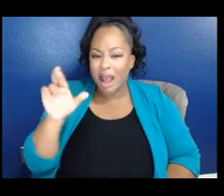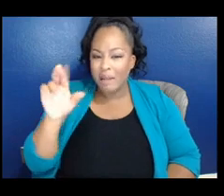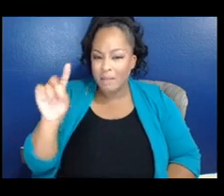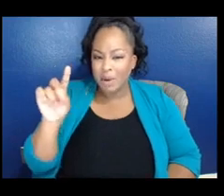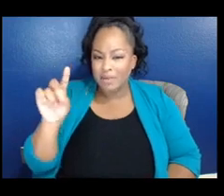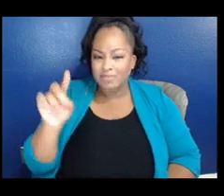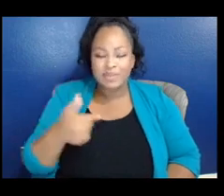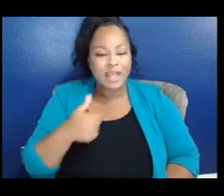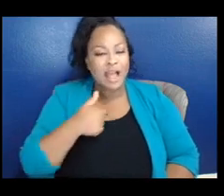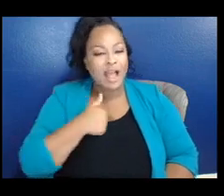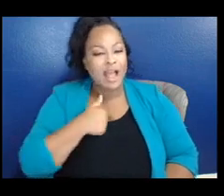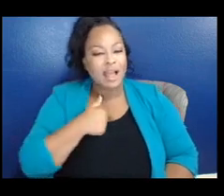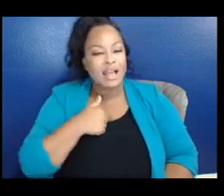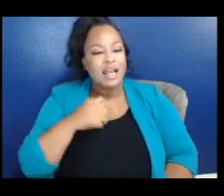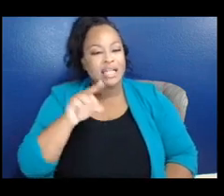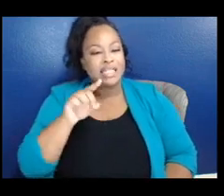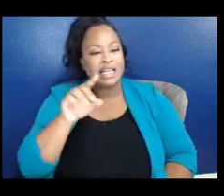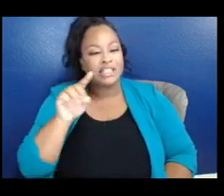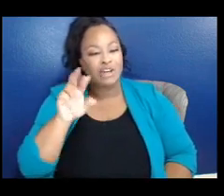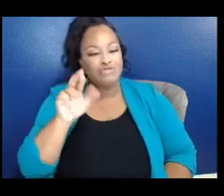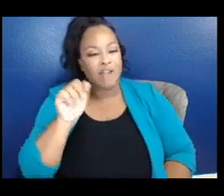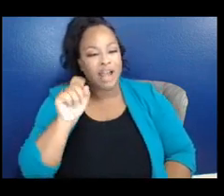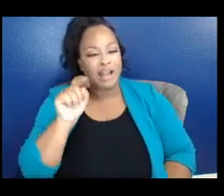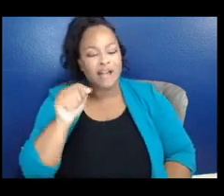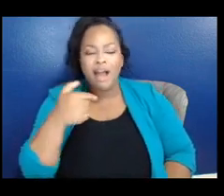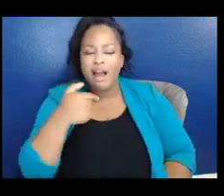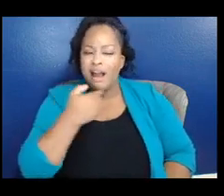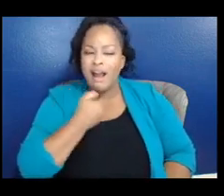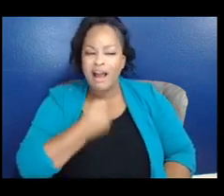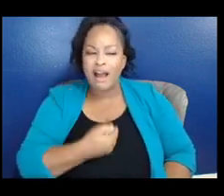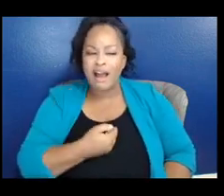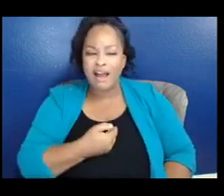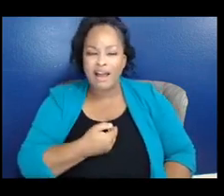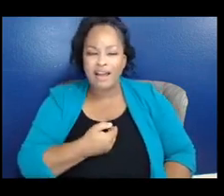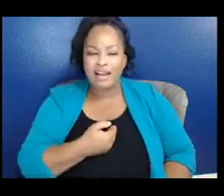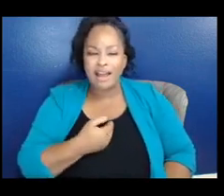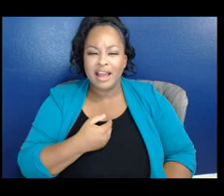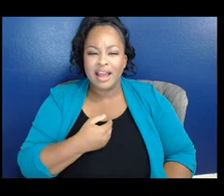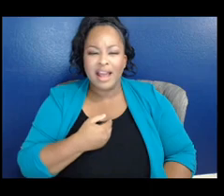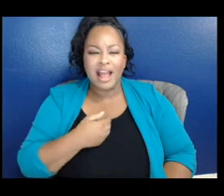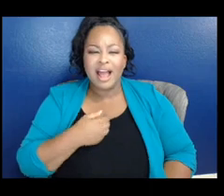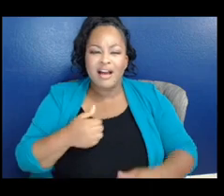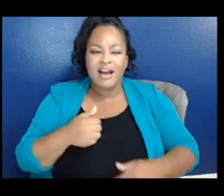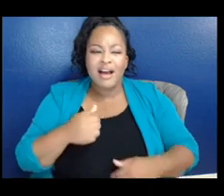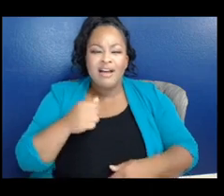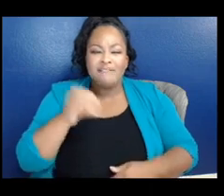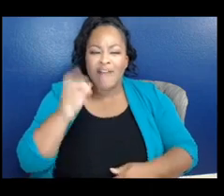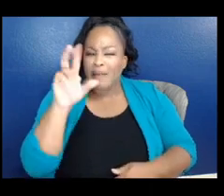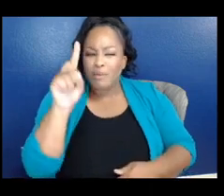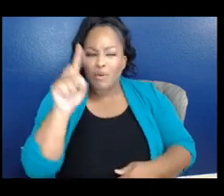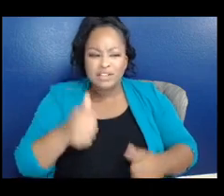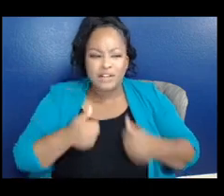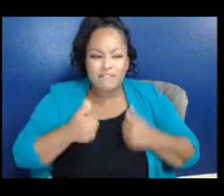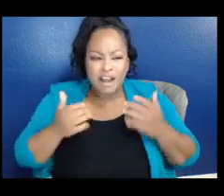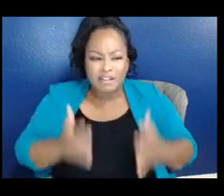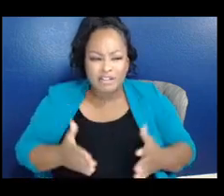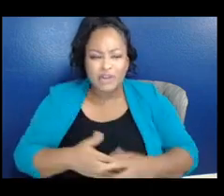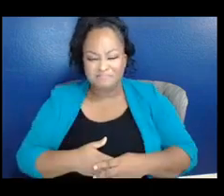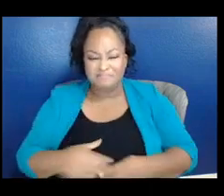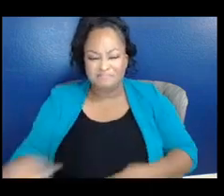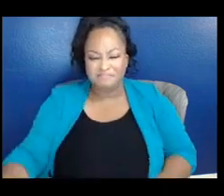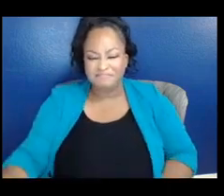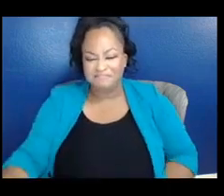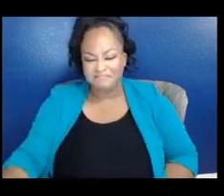fibroids. I'm Dia Direct, and I am a fibroid survivor.